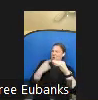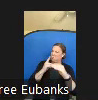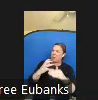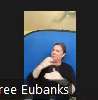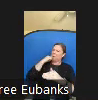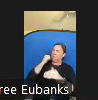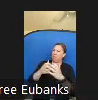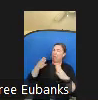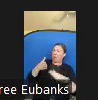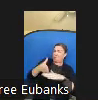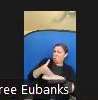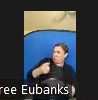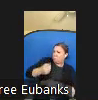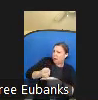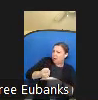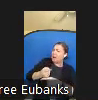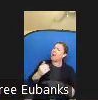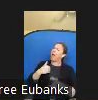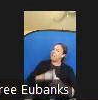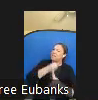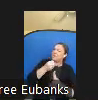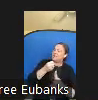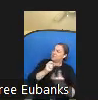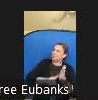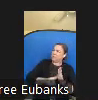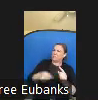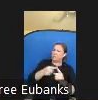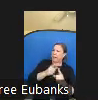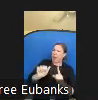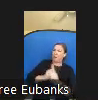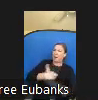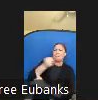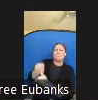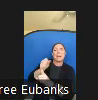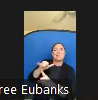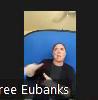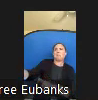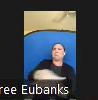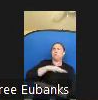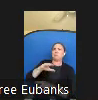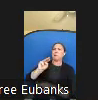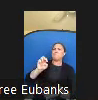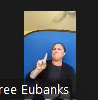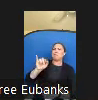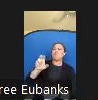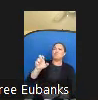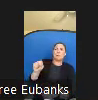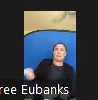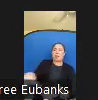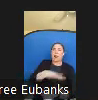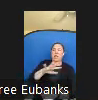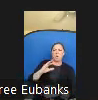been any research on how that impacted the environment and possible deforestation of the Mediterranean area? Yeah, these